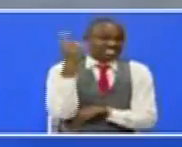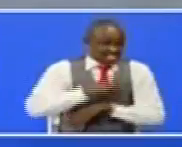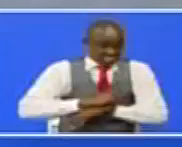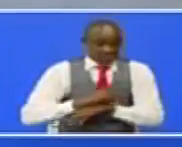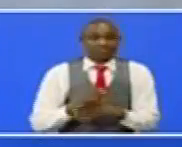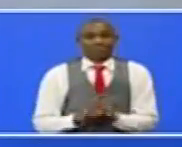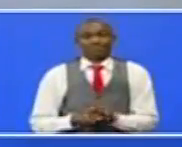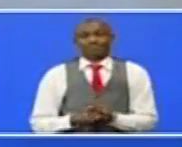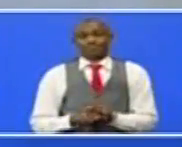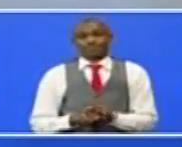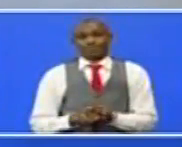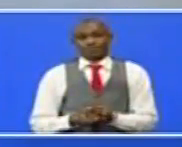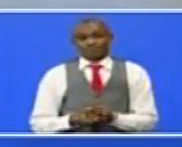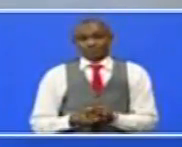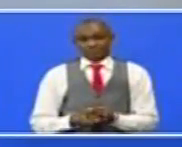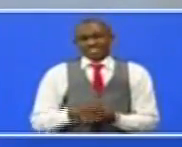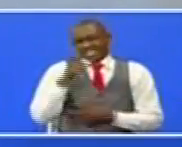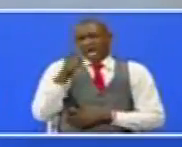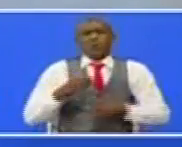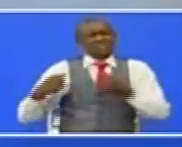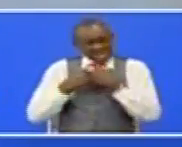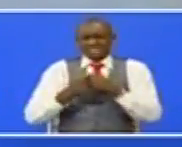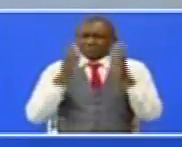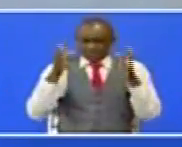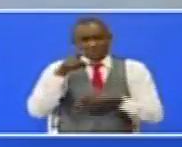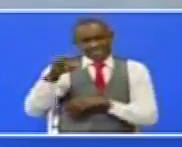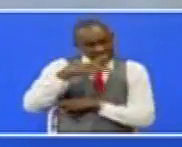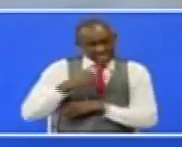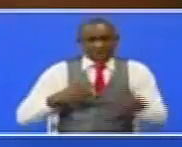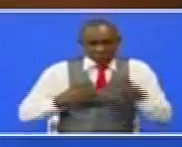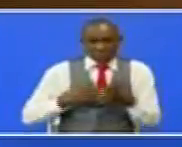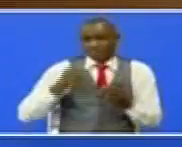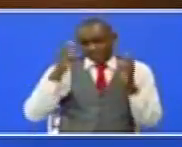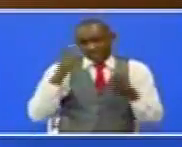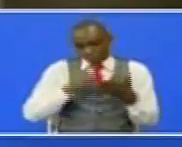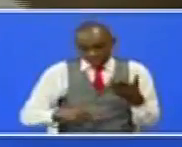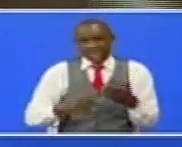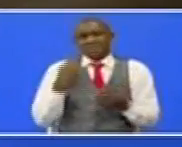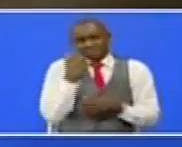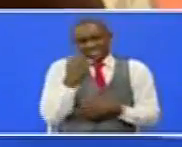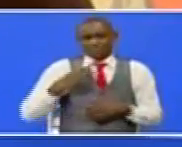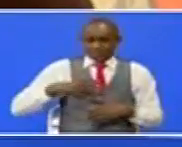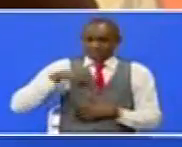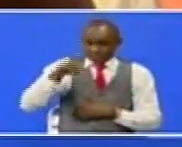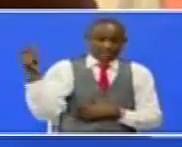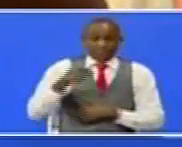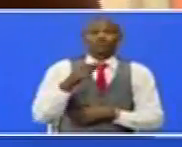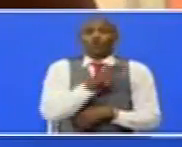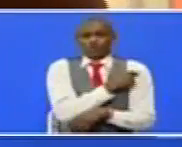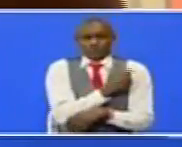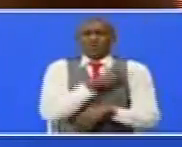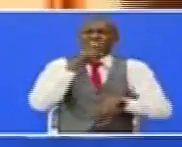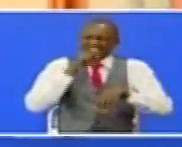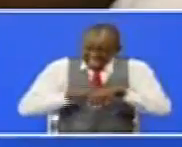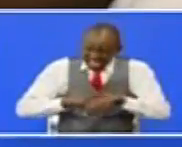days. A big impediment to the treatment of Kala Azar here in Loima is that the patients are brought to hospital as a